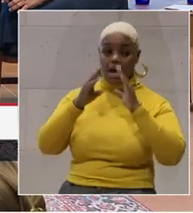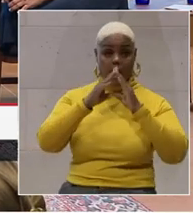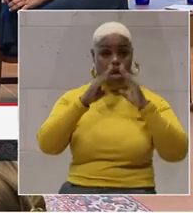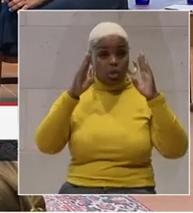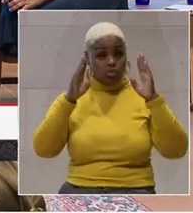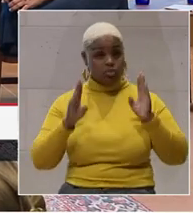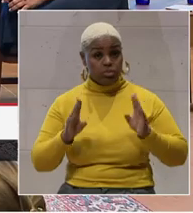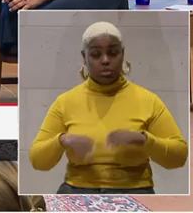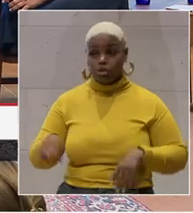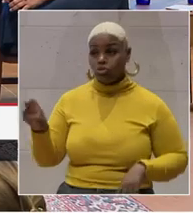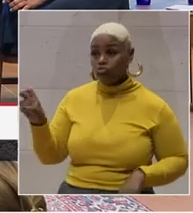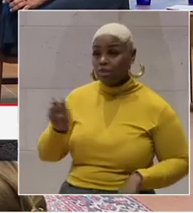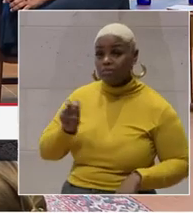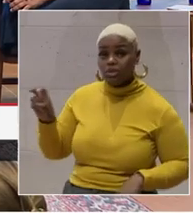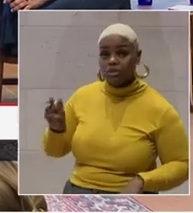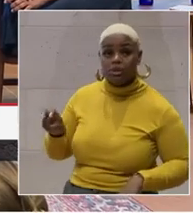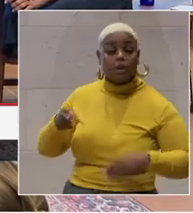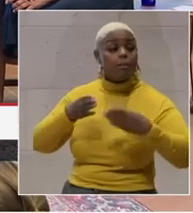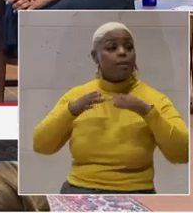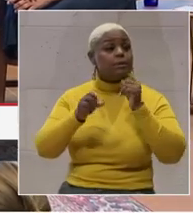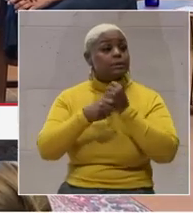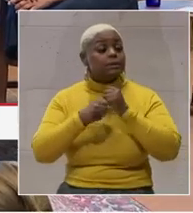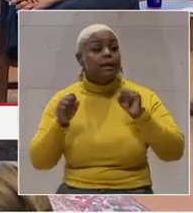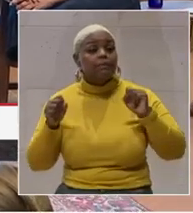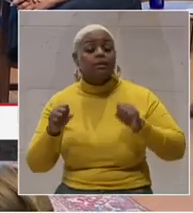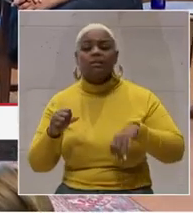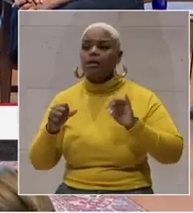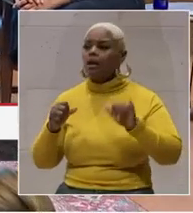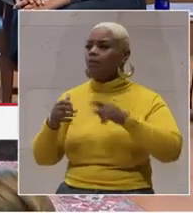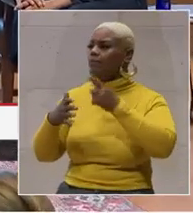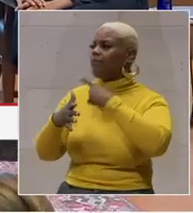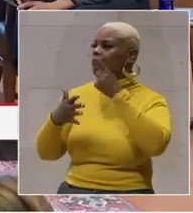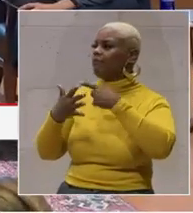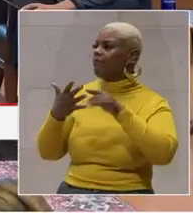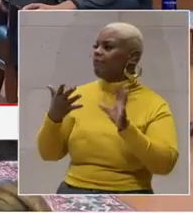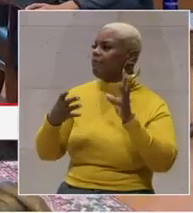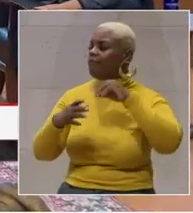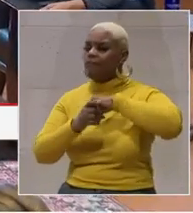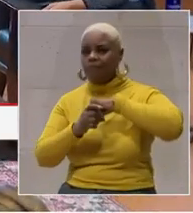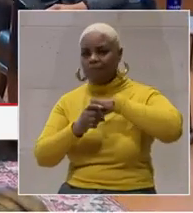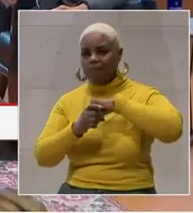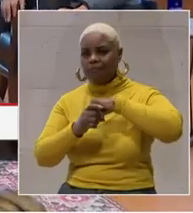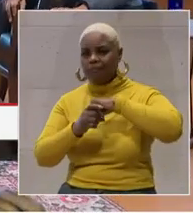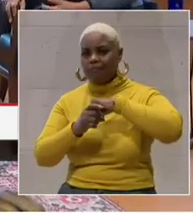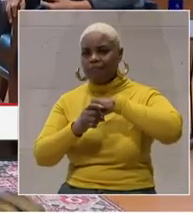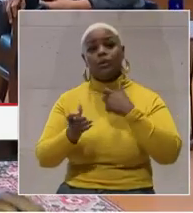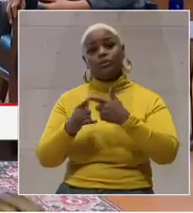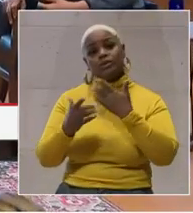public safety. So I want to thank our panelists, Mayor